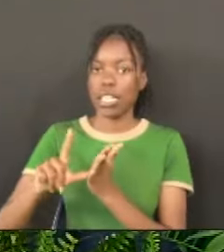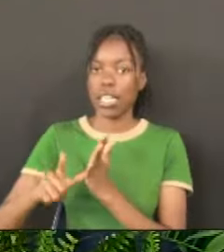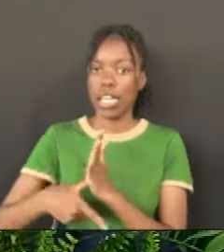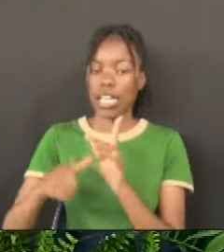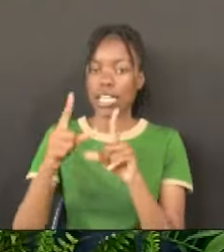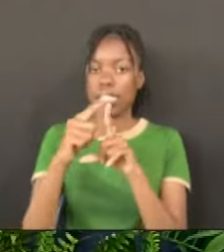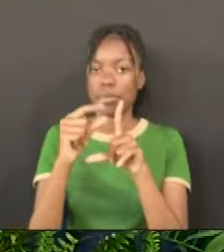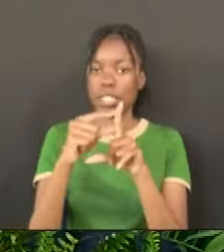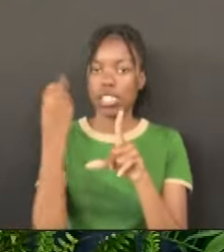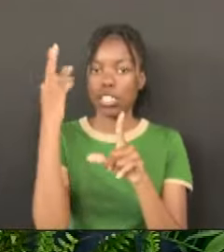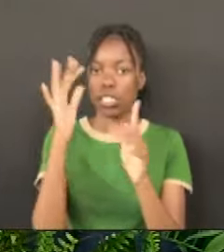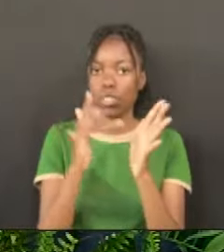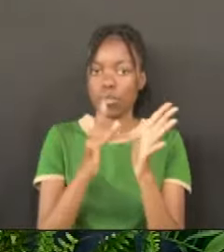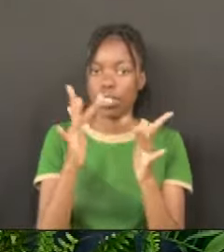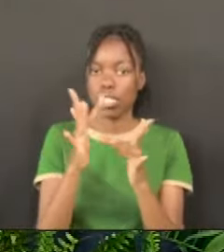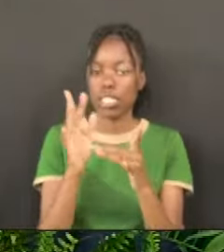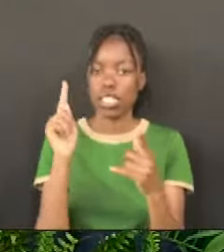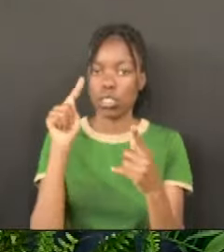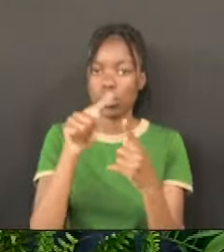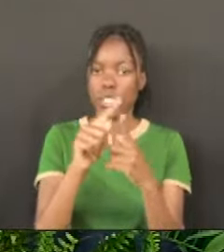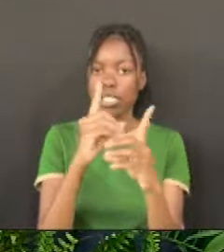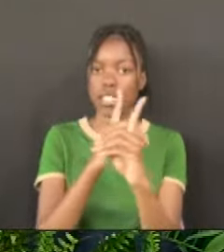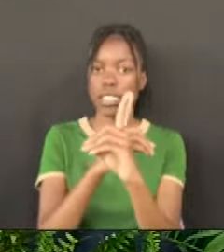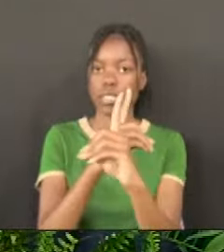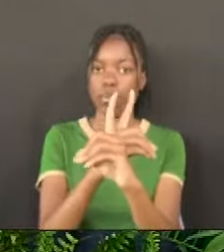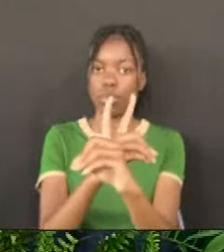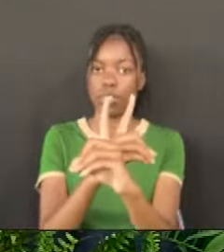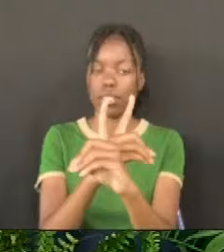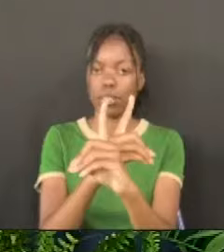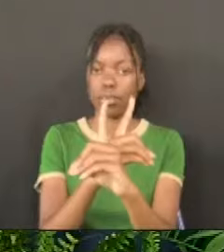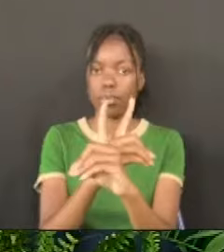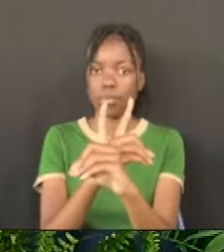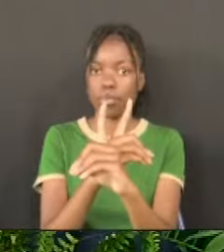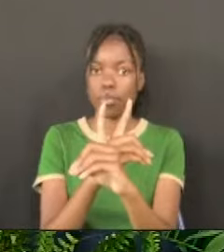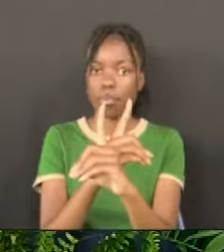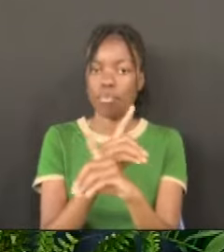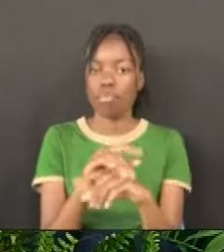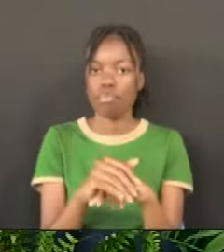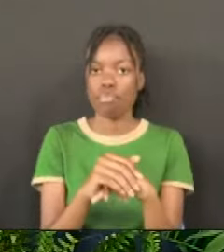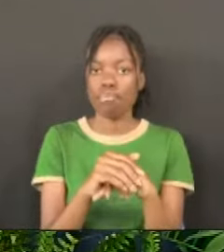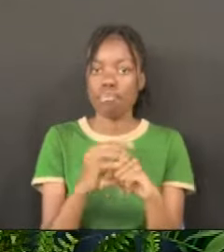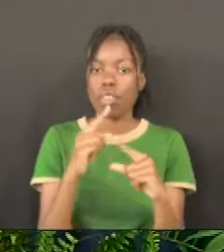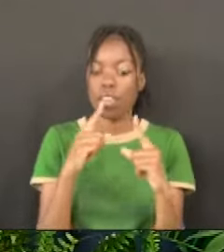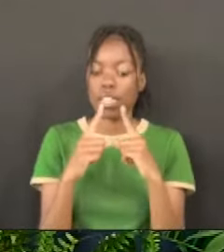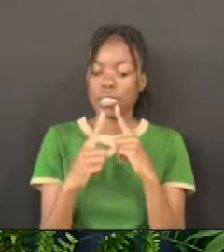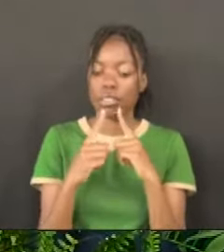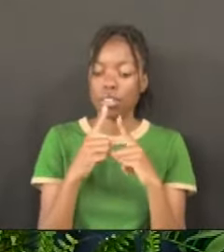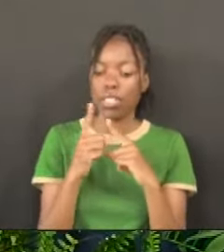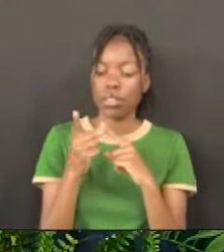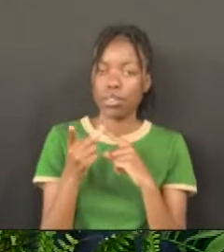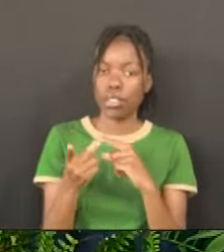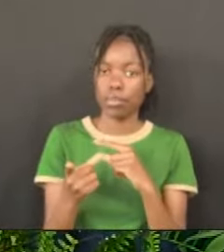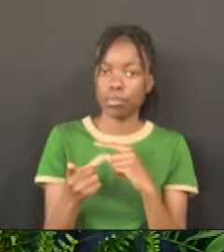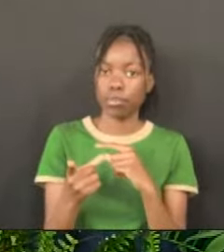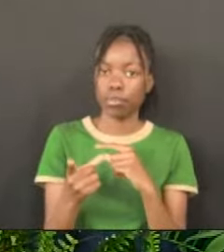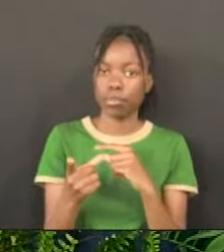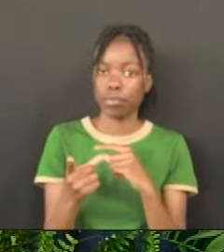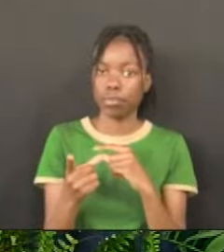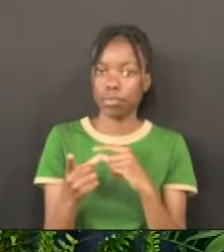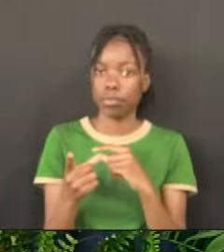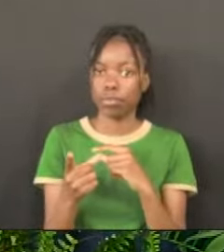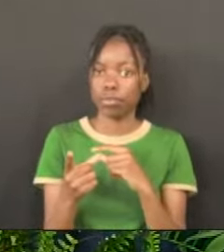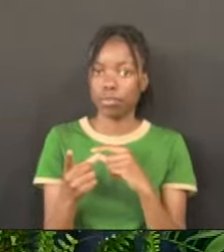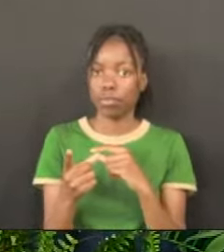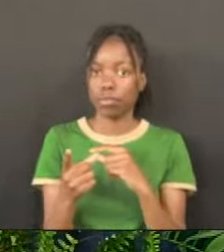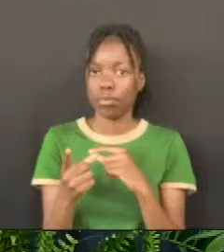of Jesus to his disciples. He is talking to them at a time that they are